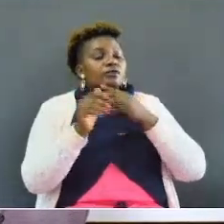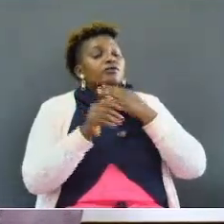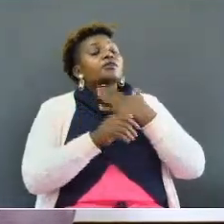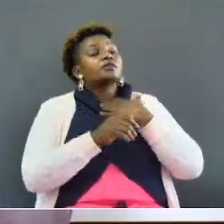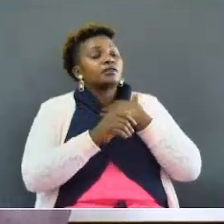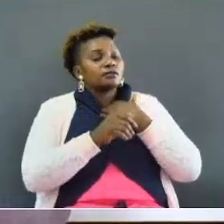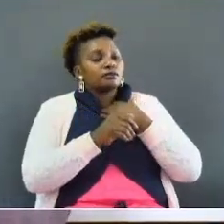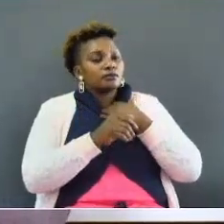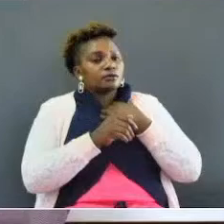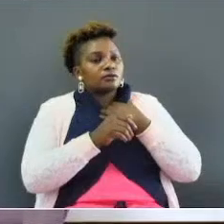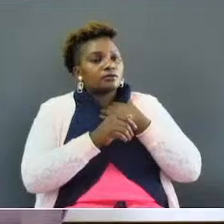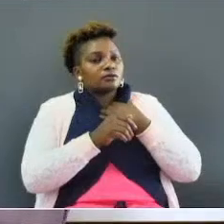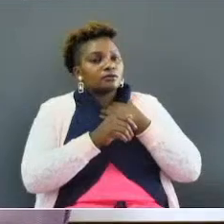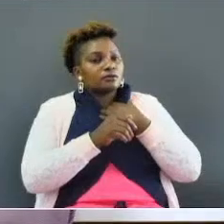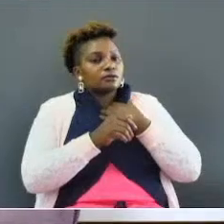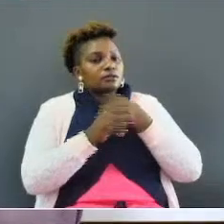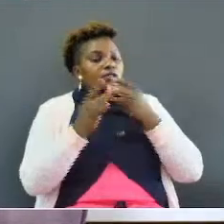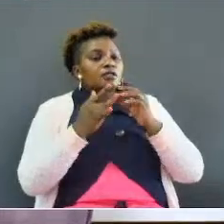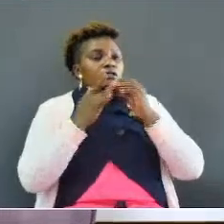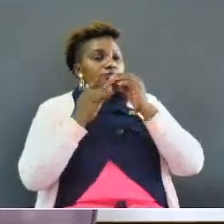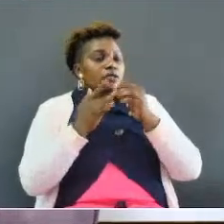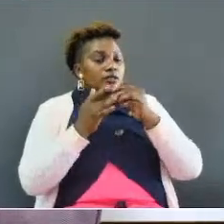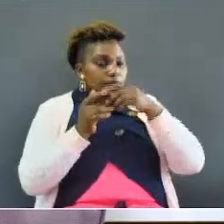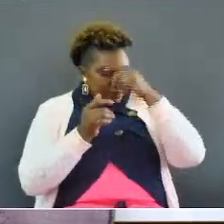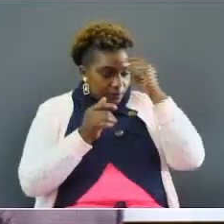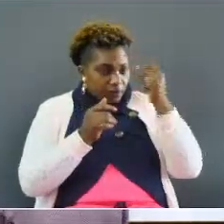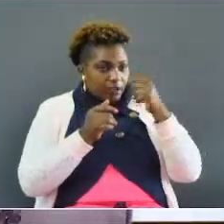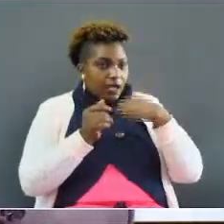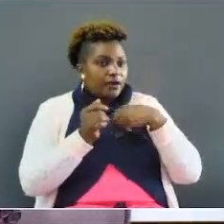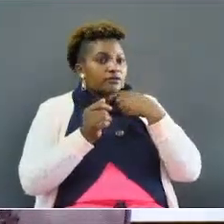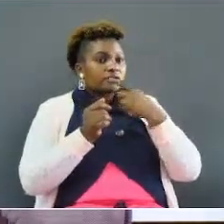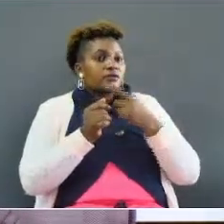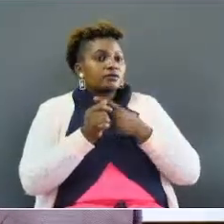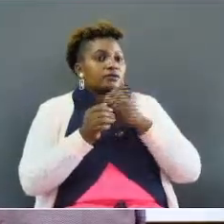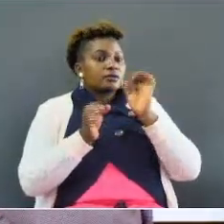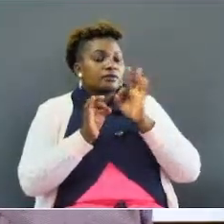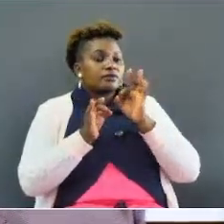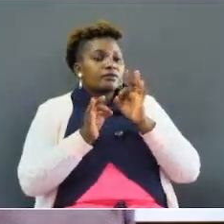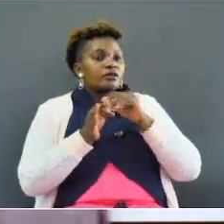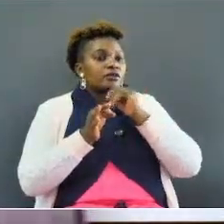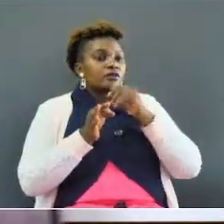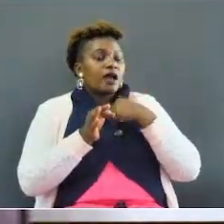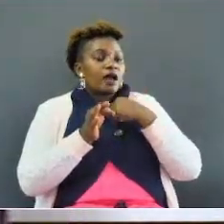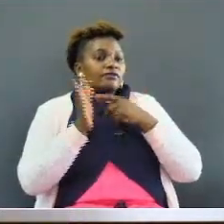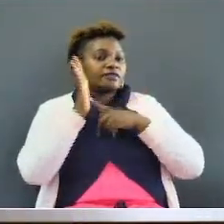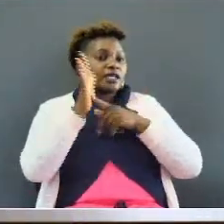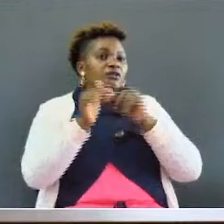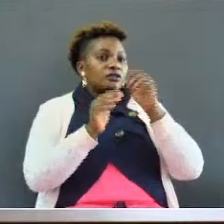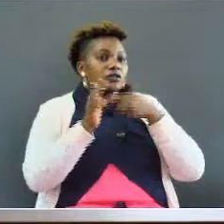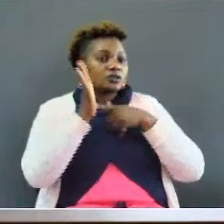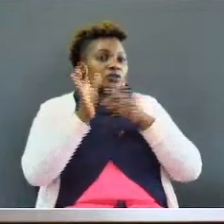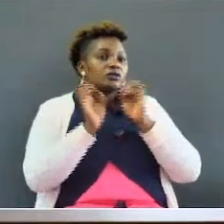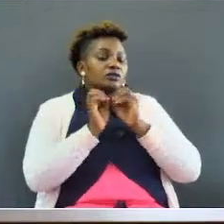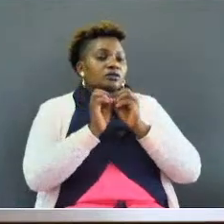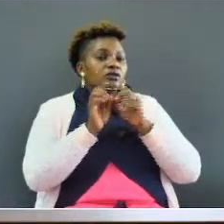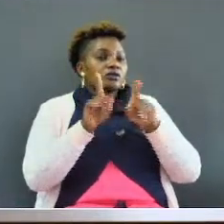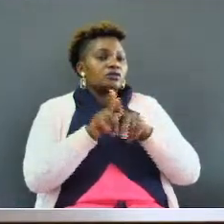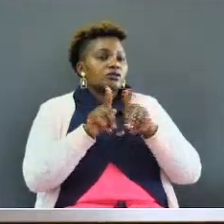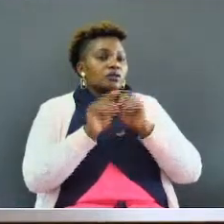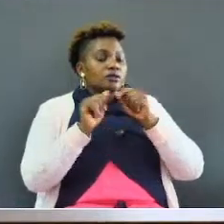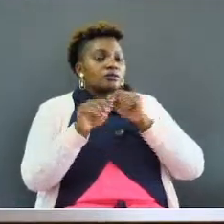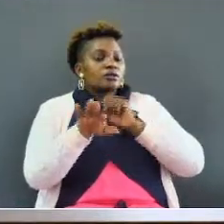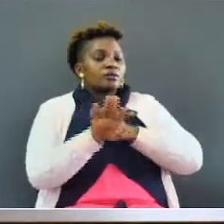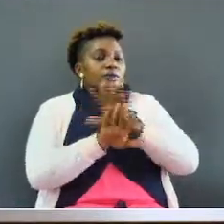required. And especially because I've said, if you don't have symptoms, you are also still